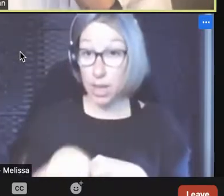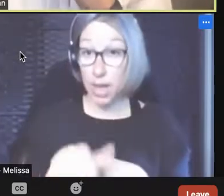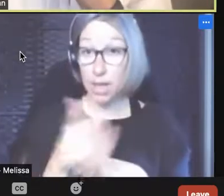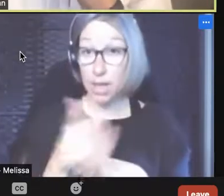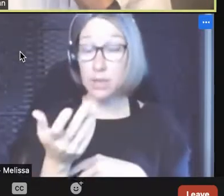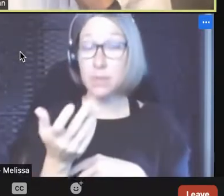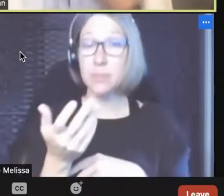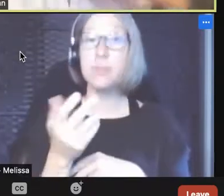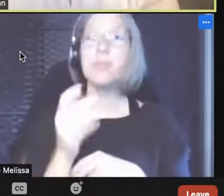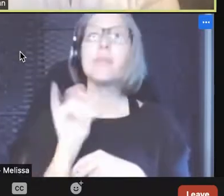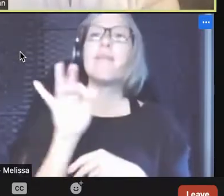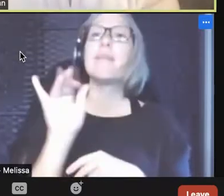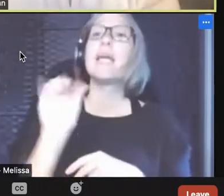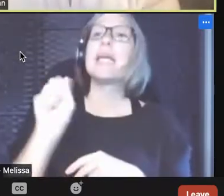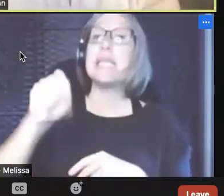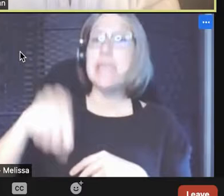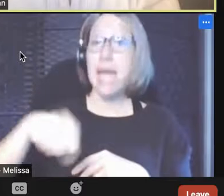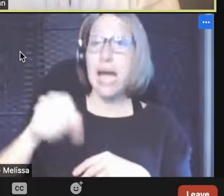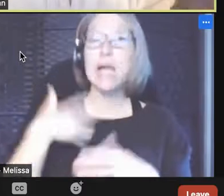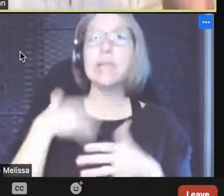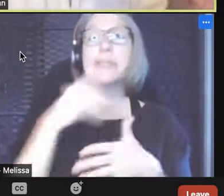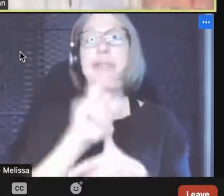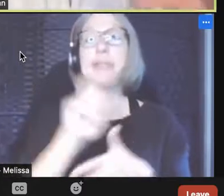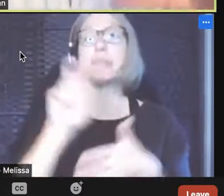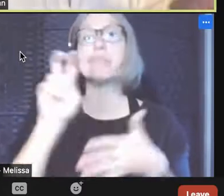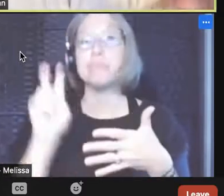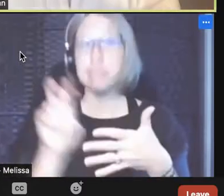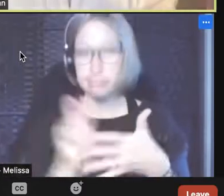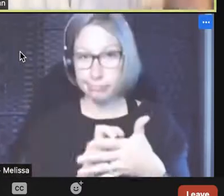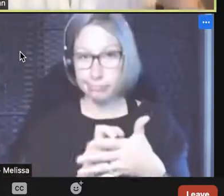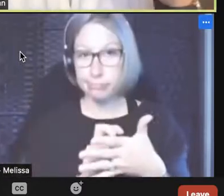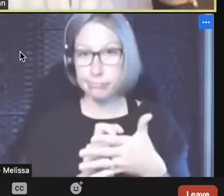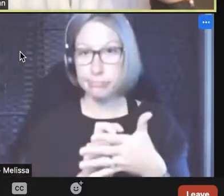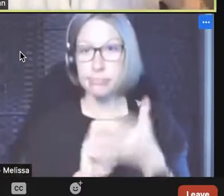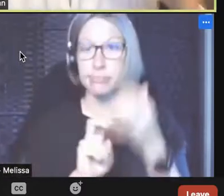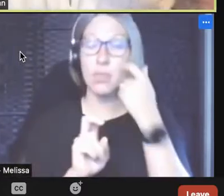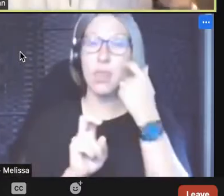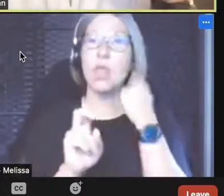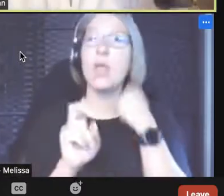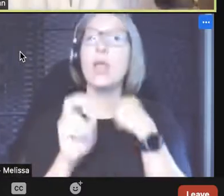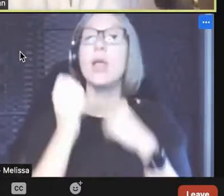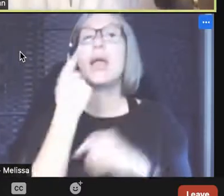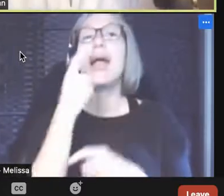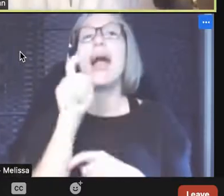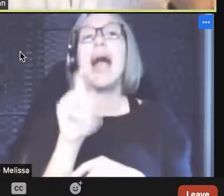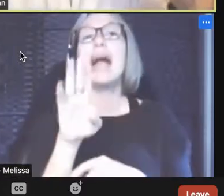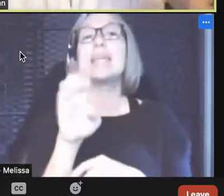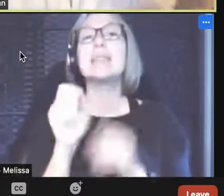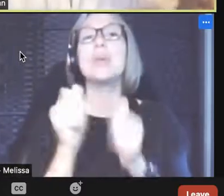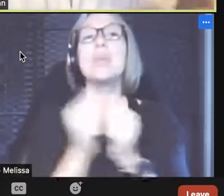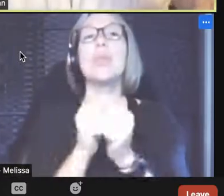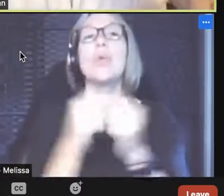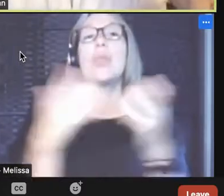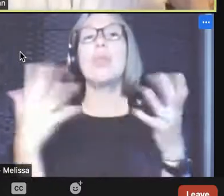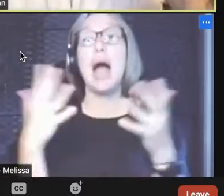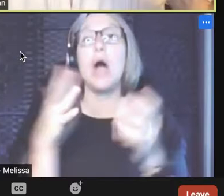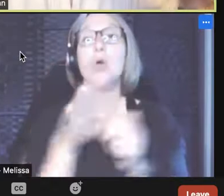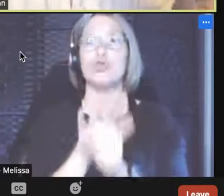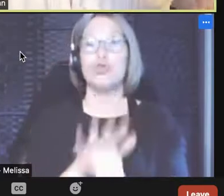accessibly? And if it's yes, I go on and say, and it has to be, by the way, without undue stress or